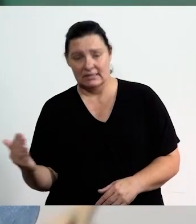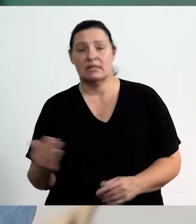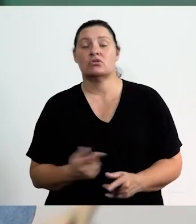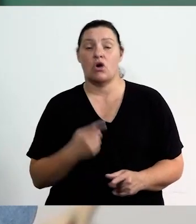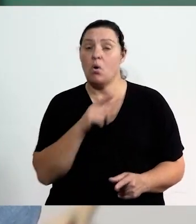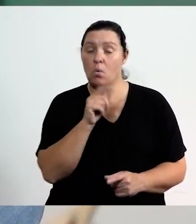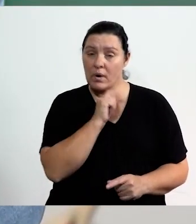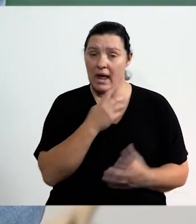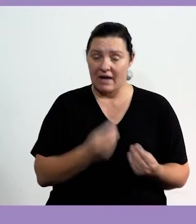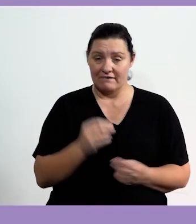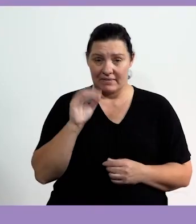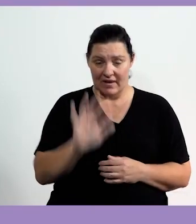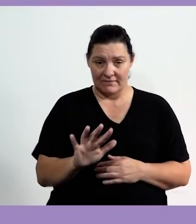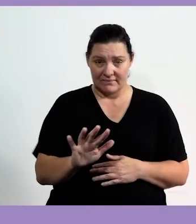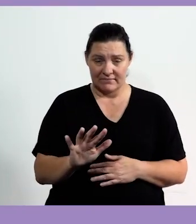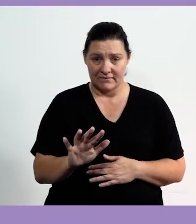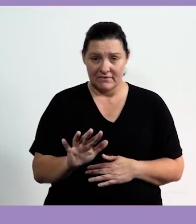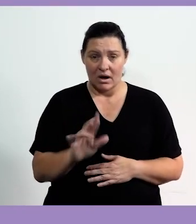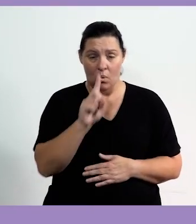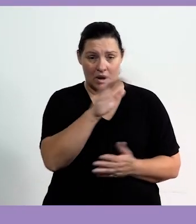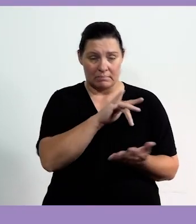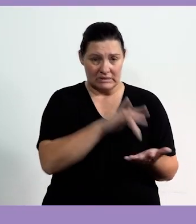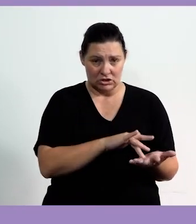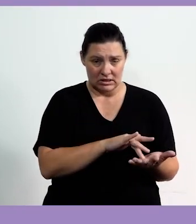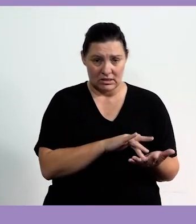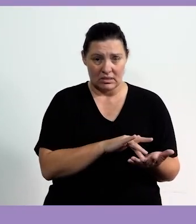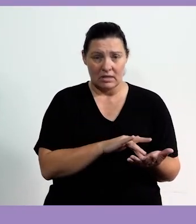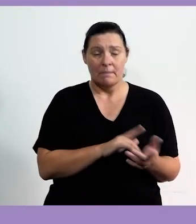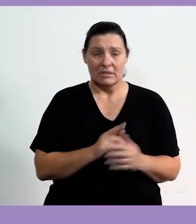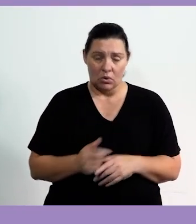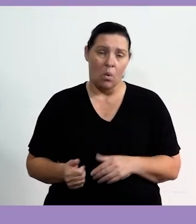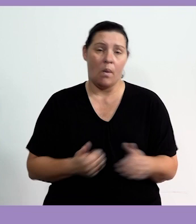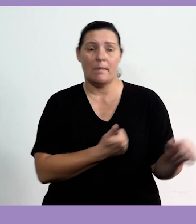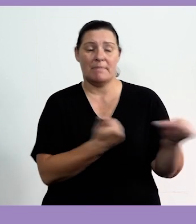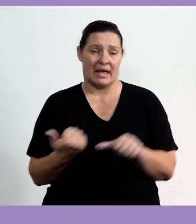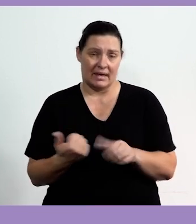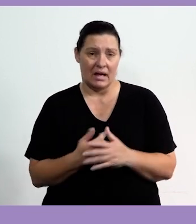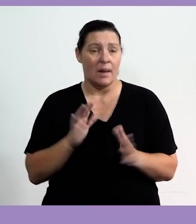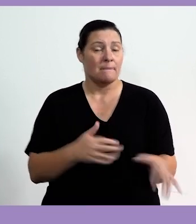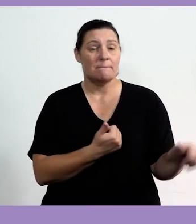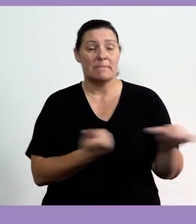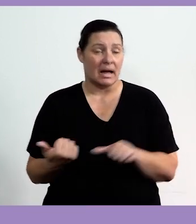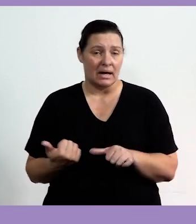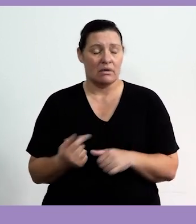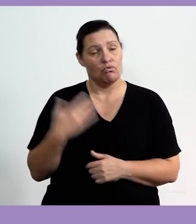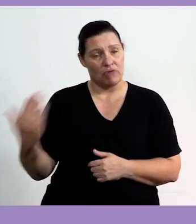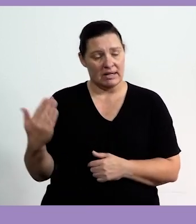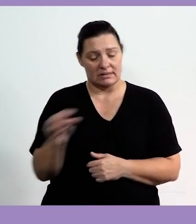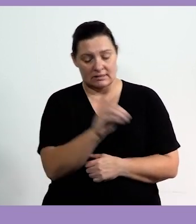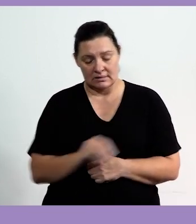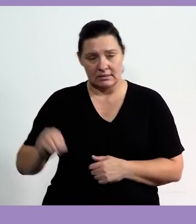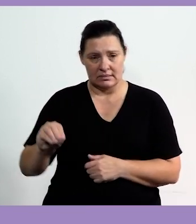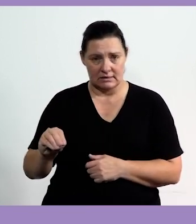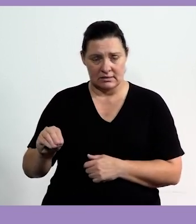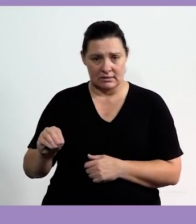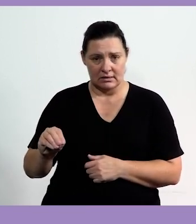go back. It means that when we have this 5 in the ones position, it needs to go back. And for it to go back, it